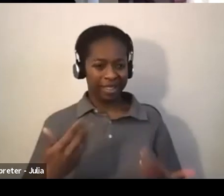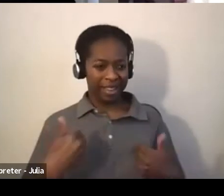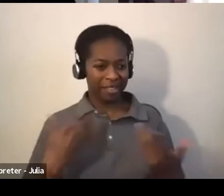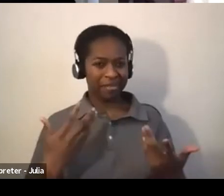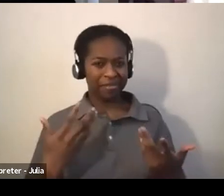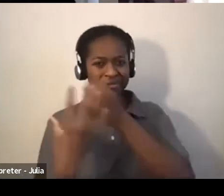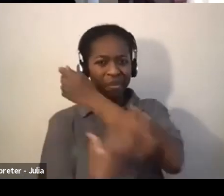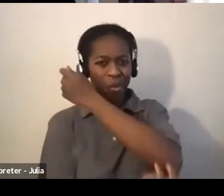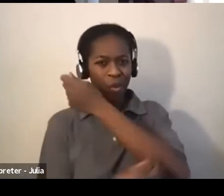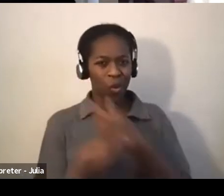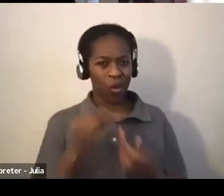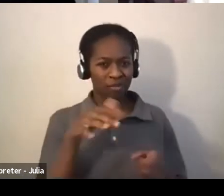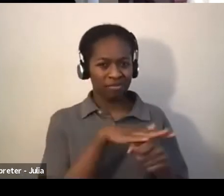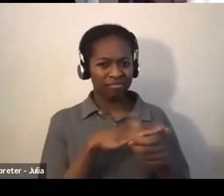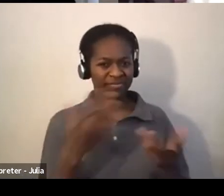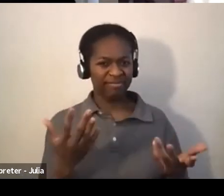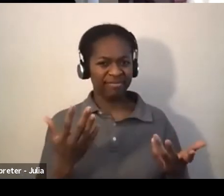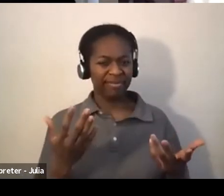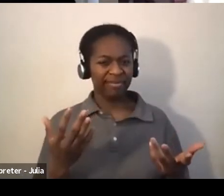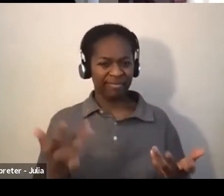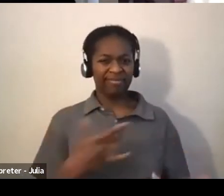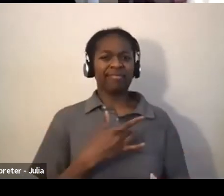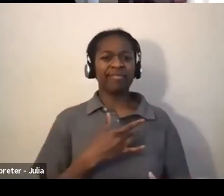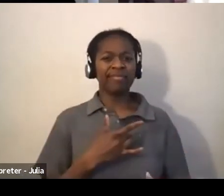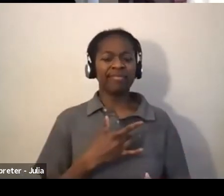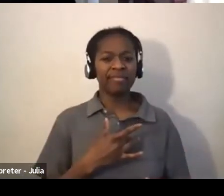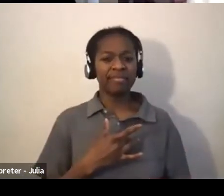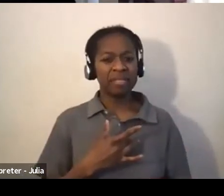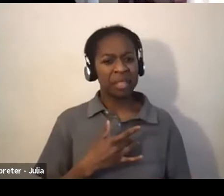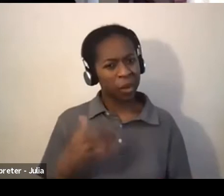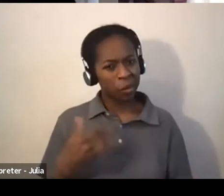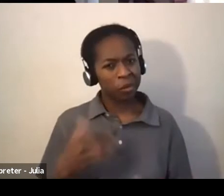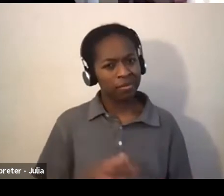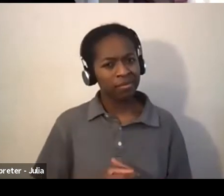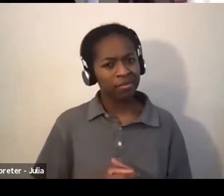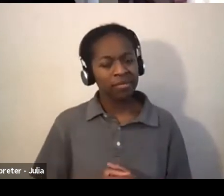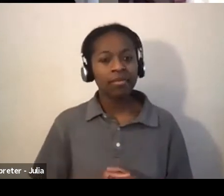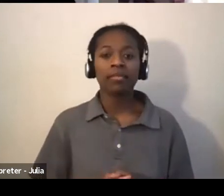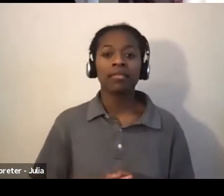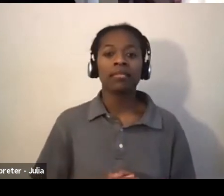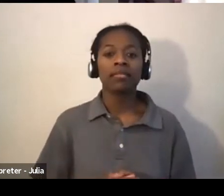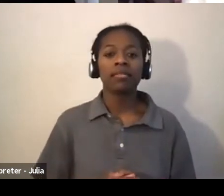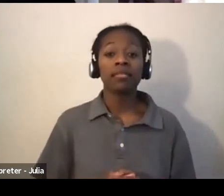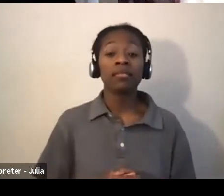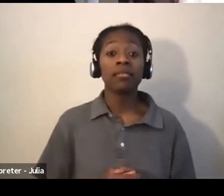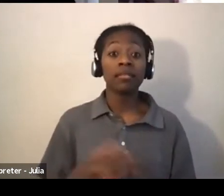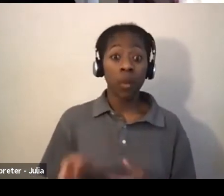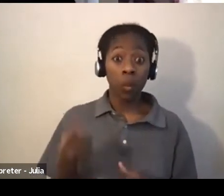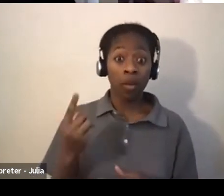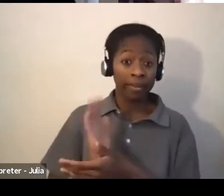be happening. That kind of, when I saw that kind of hit me home a little bit. And then there was one film